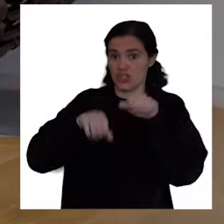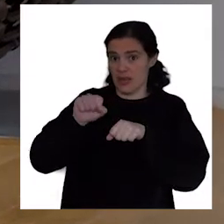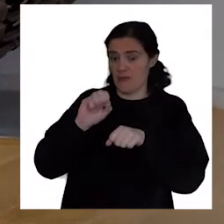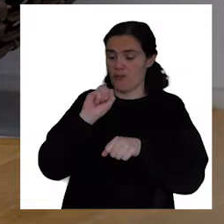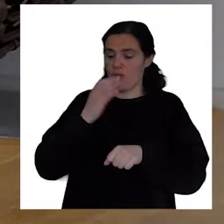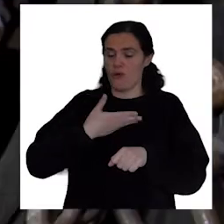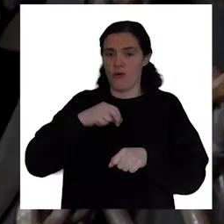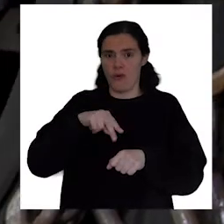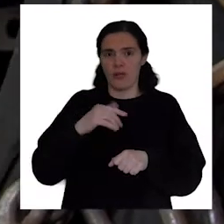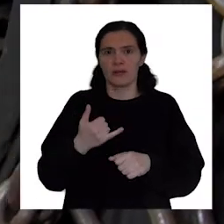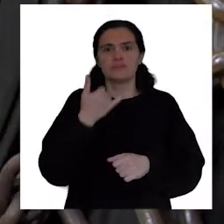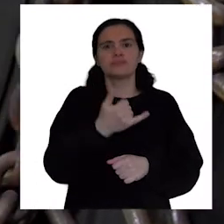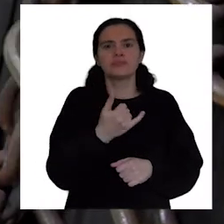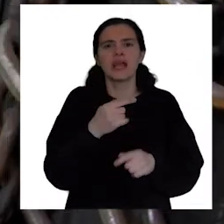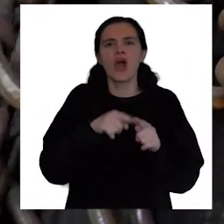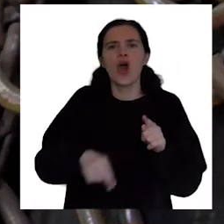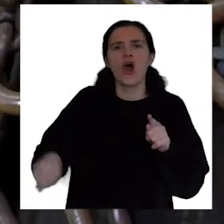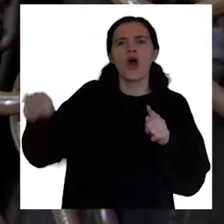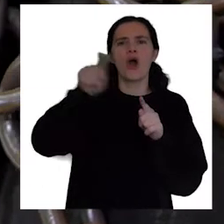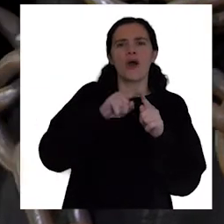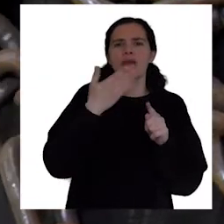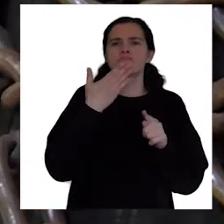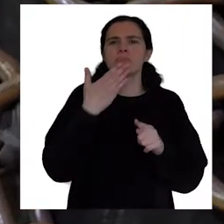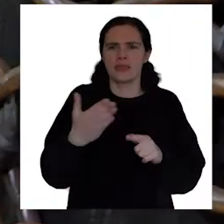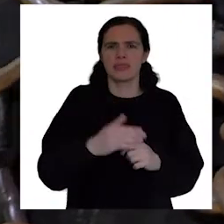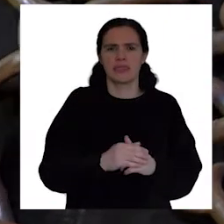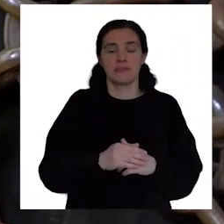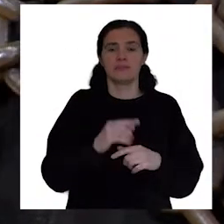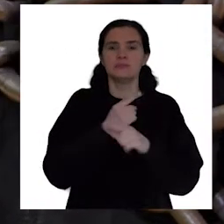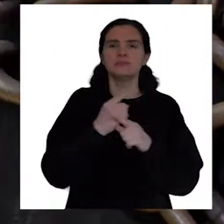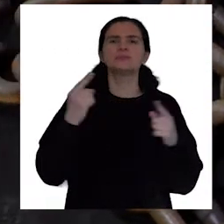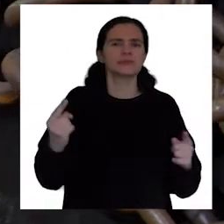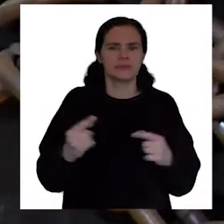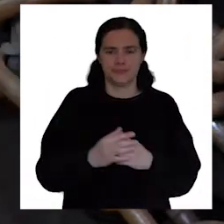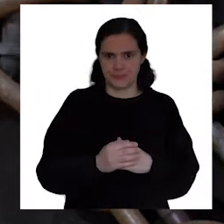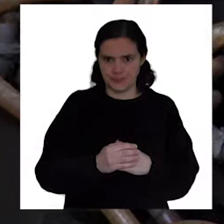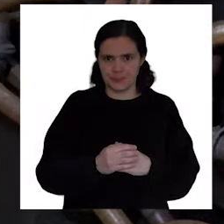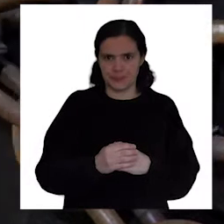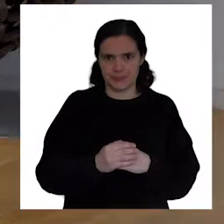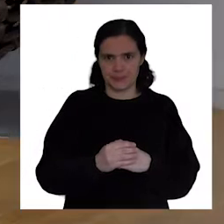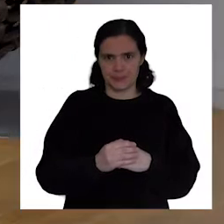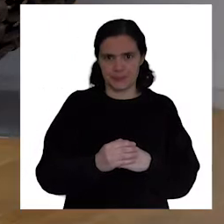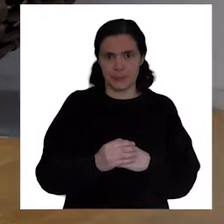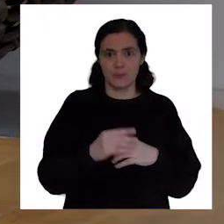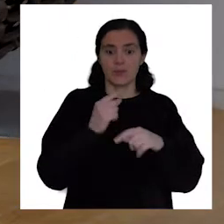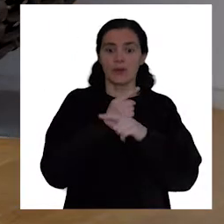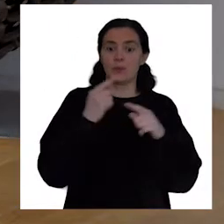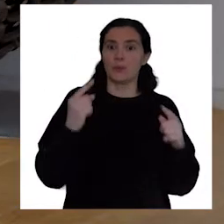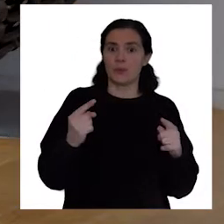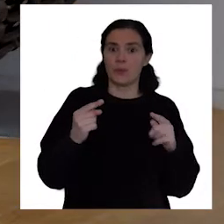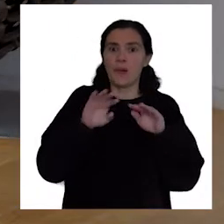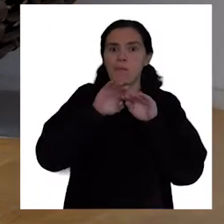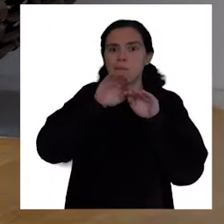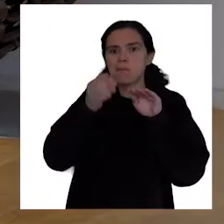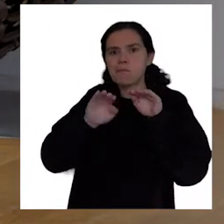Garden to Big Wheel. Why? Because the